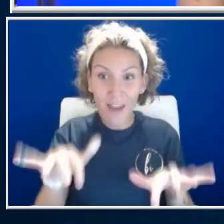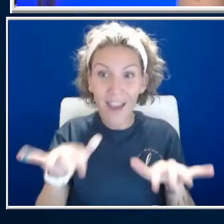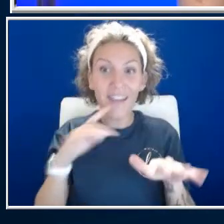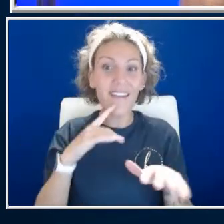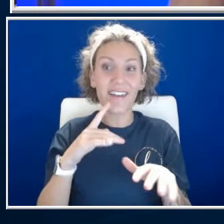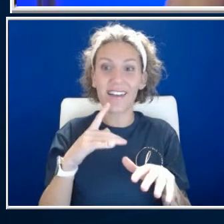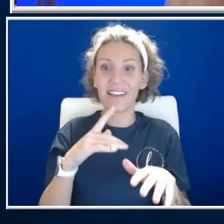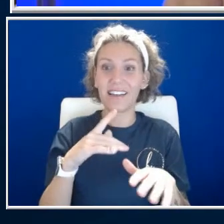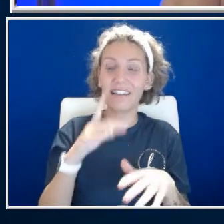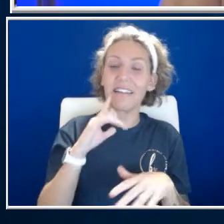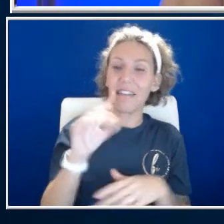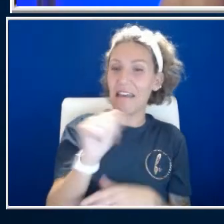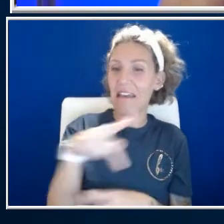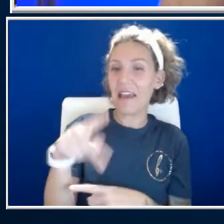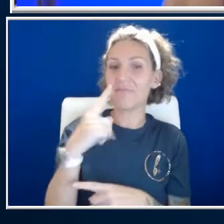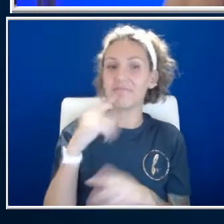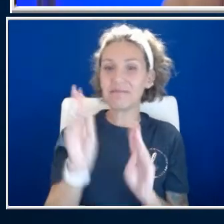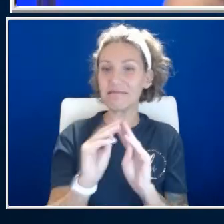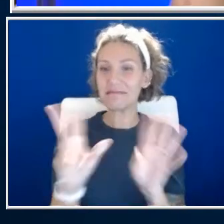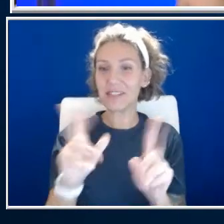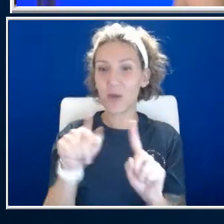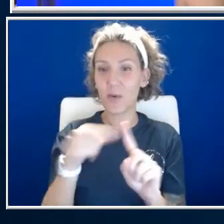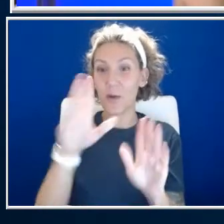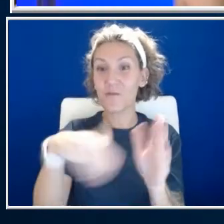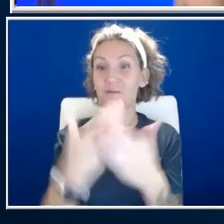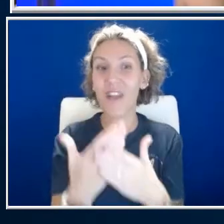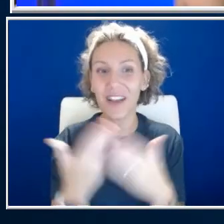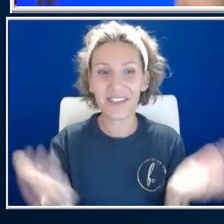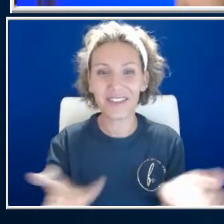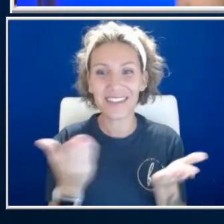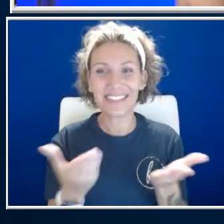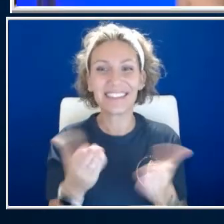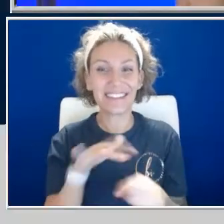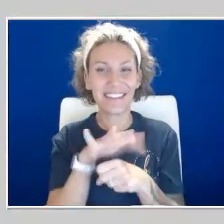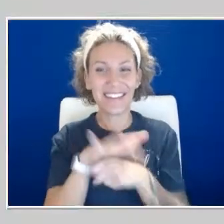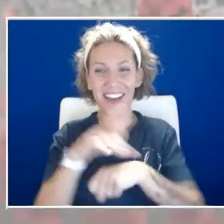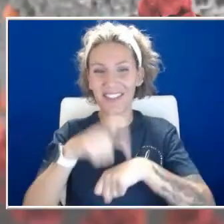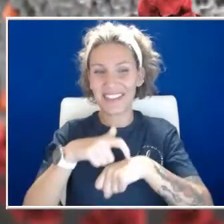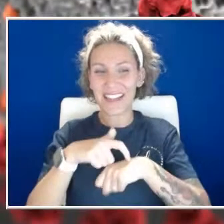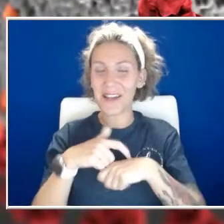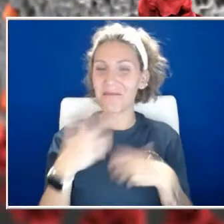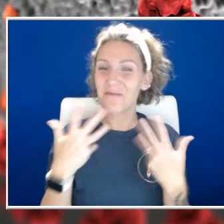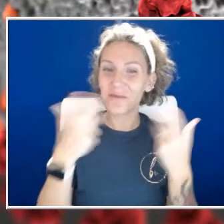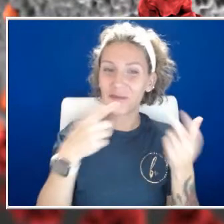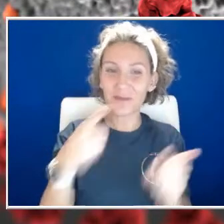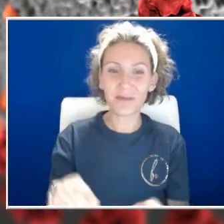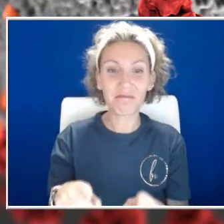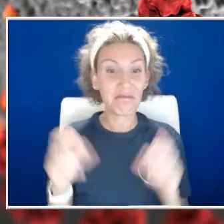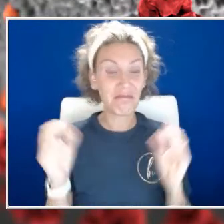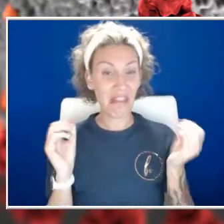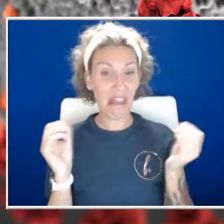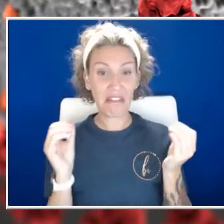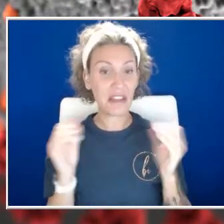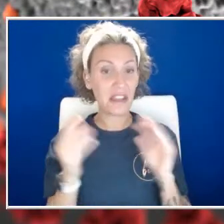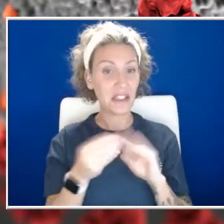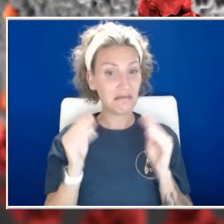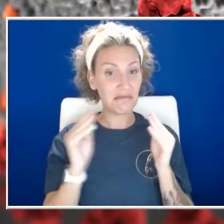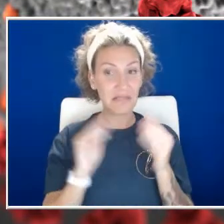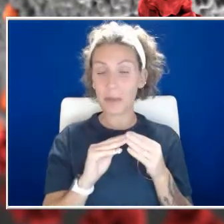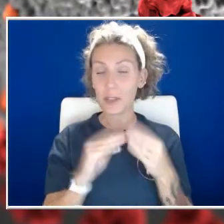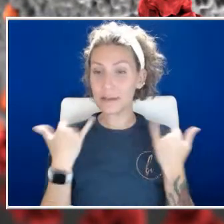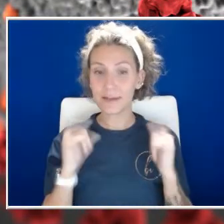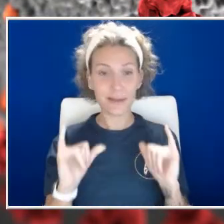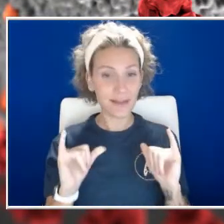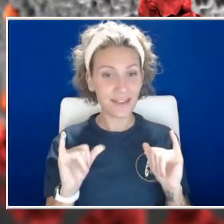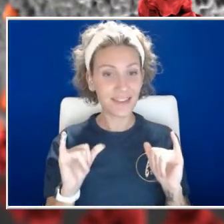clear. Okay, so you made it. It was clear when I made it in. In the nick of time. Yeah. What's going on? Nothing. Numbers still